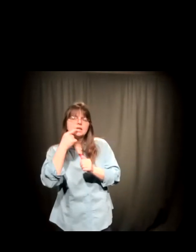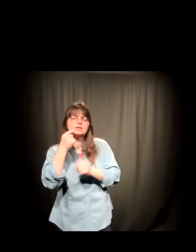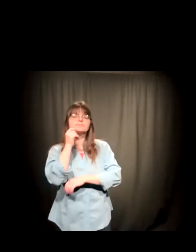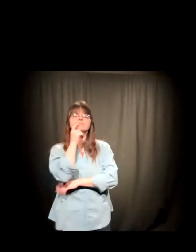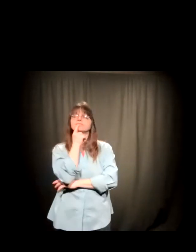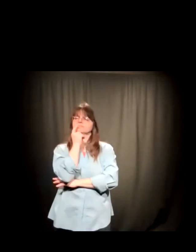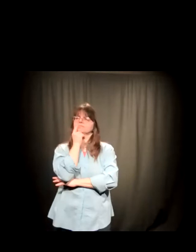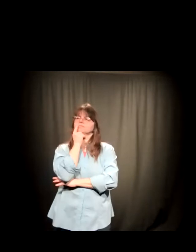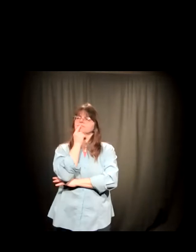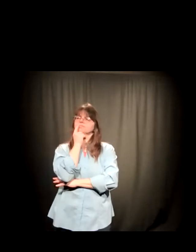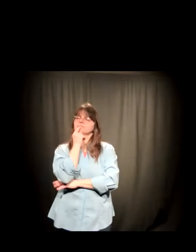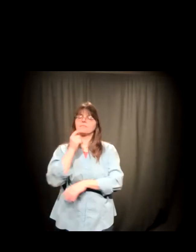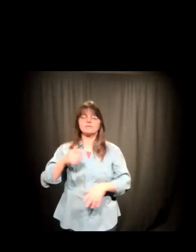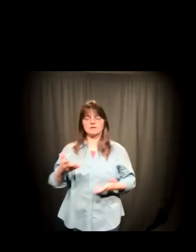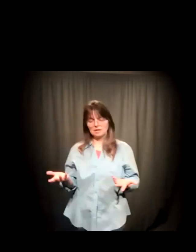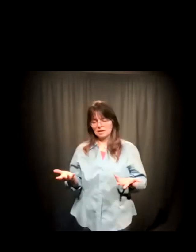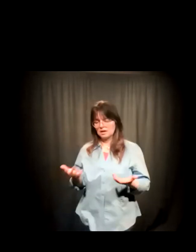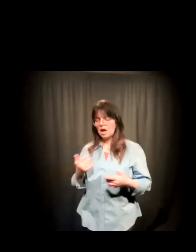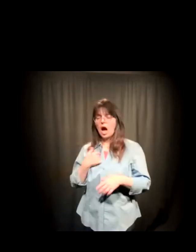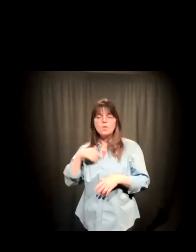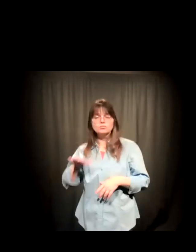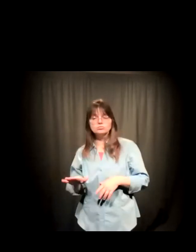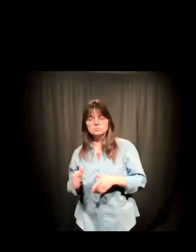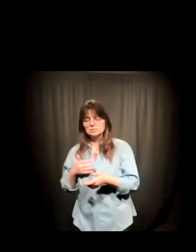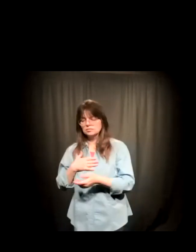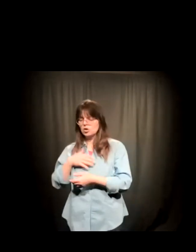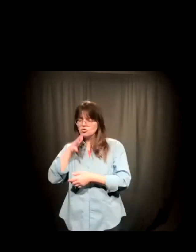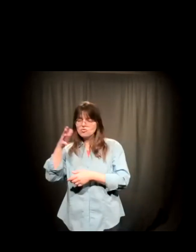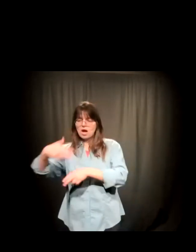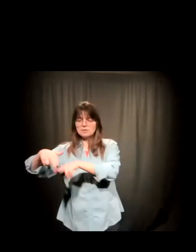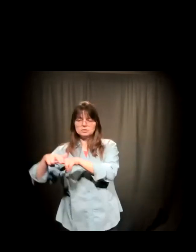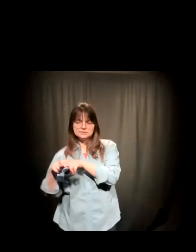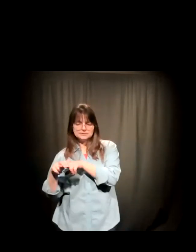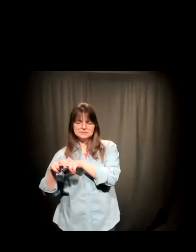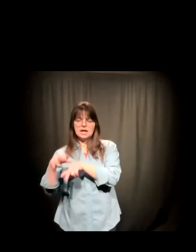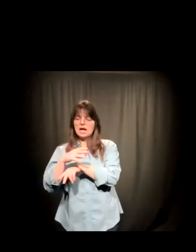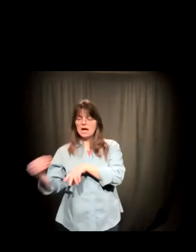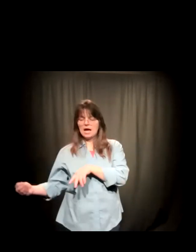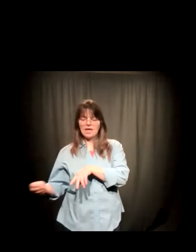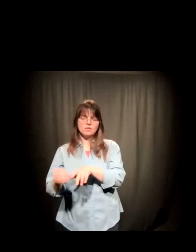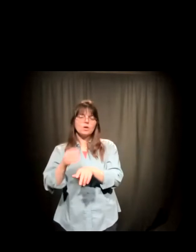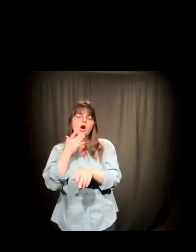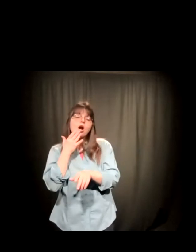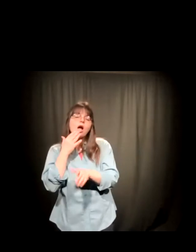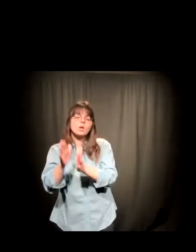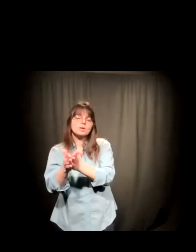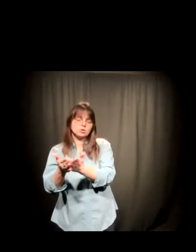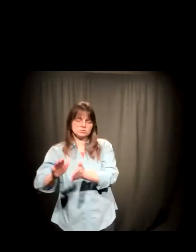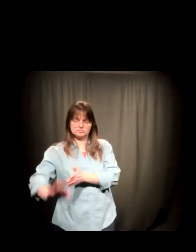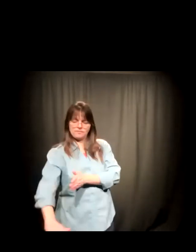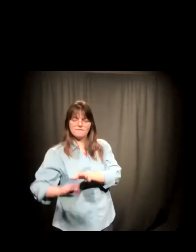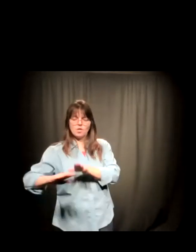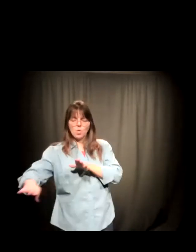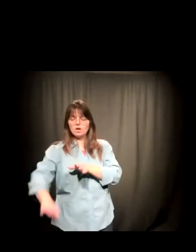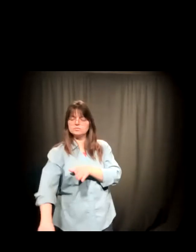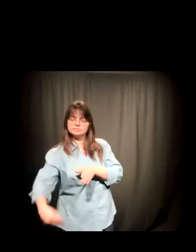to the floor to reach for one of my coloring books and tore off the corner of a page. She sat back, held the torn slip in front of her